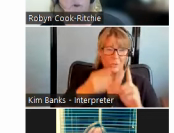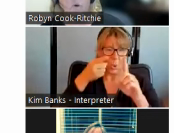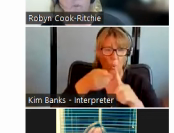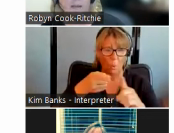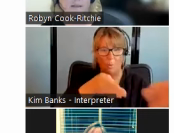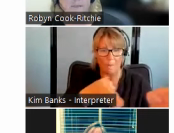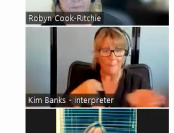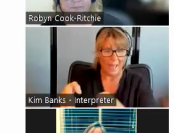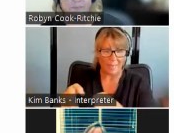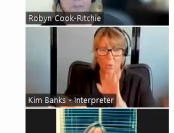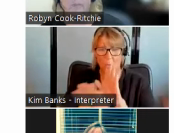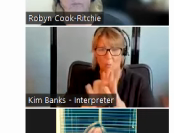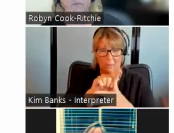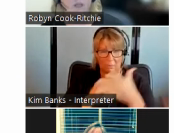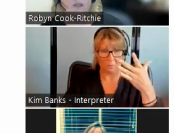of 5 goal paths.